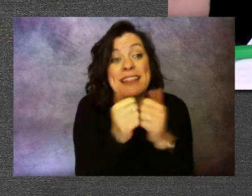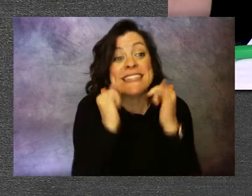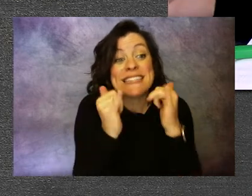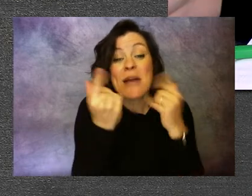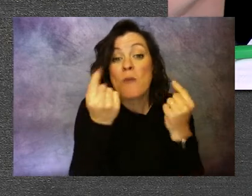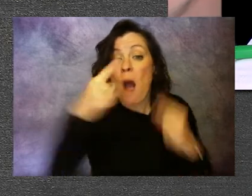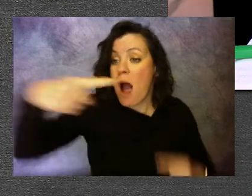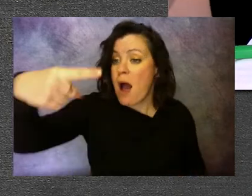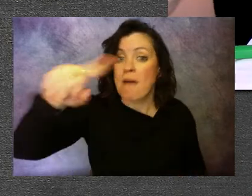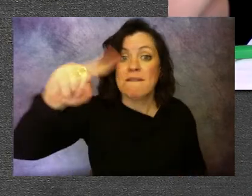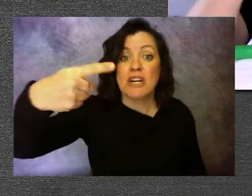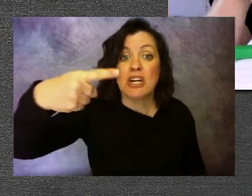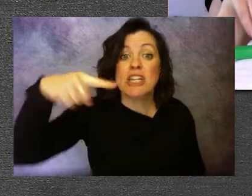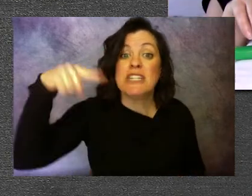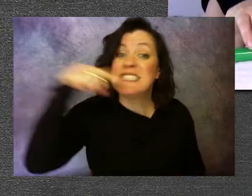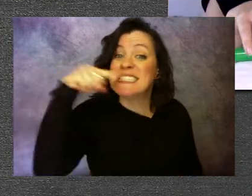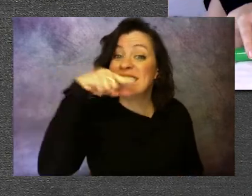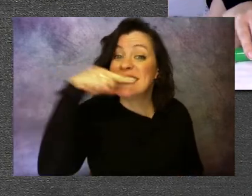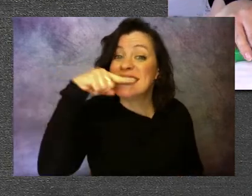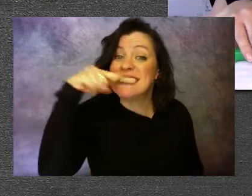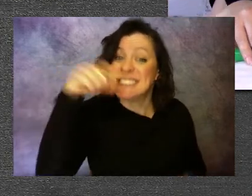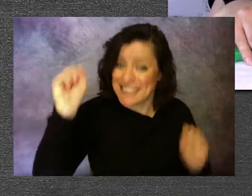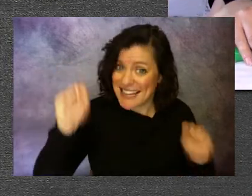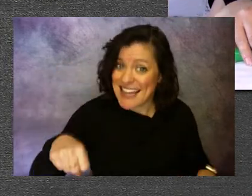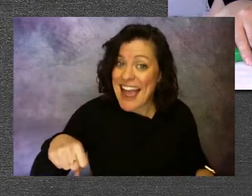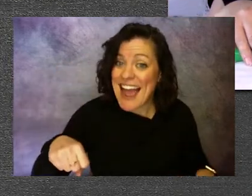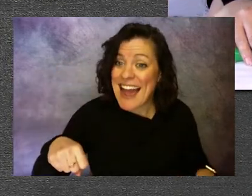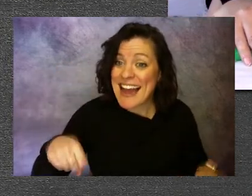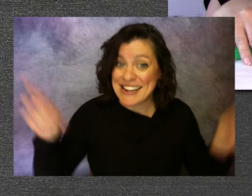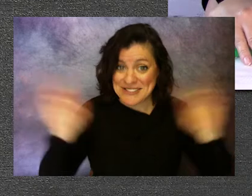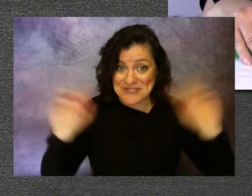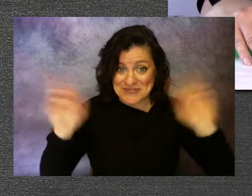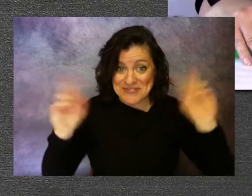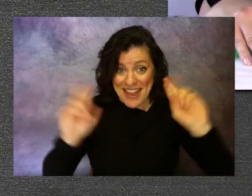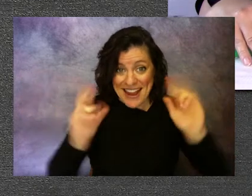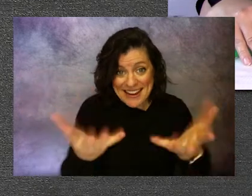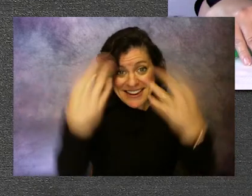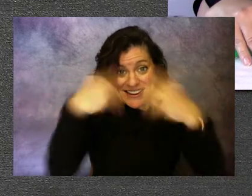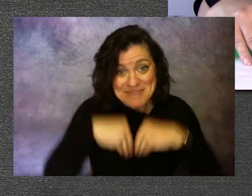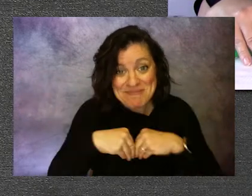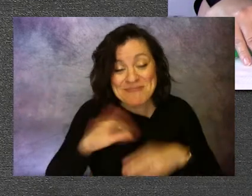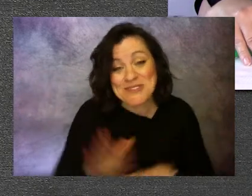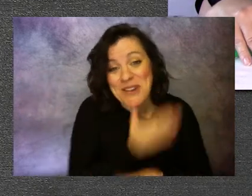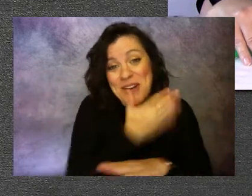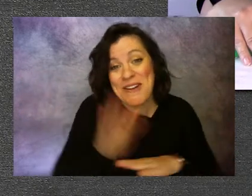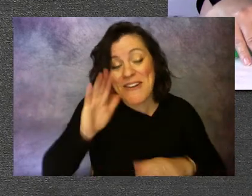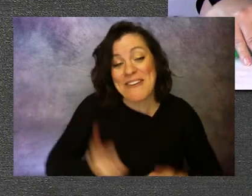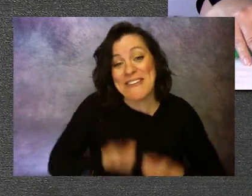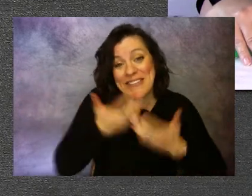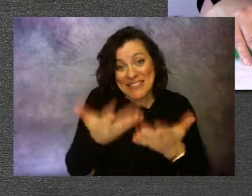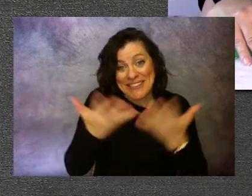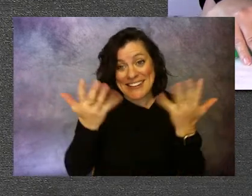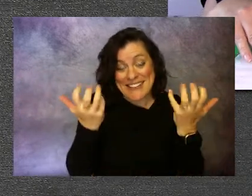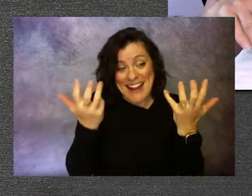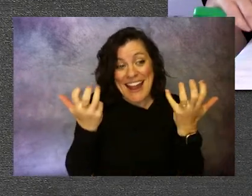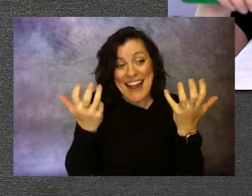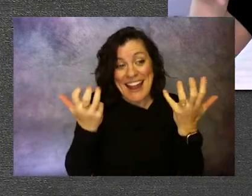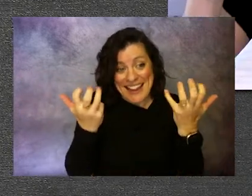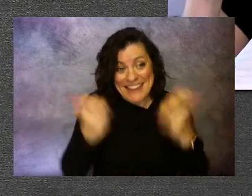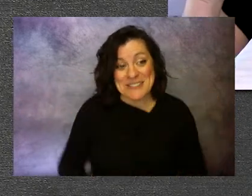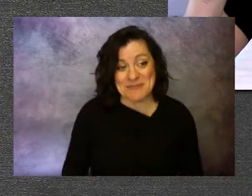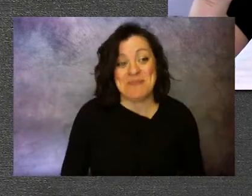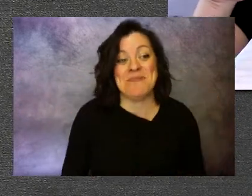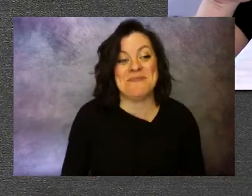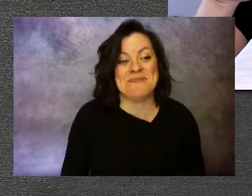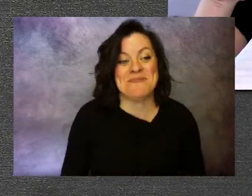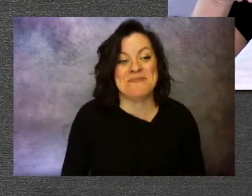when we do this song. Would you like to do that? Join in if you want to. Are you ready? Okay. All right,